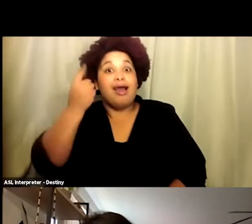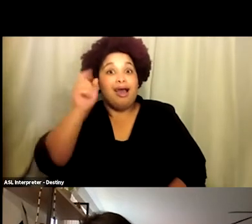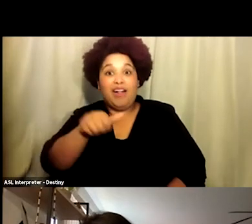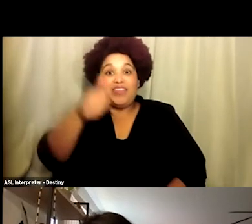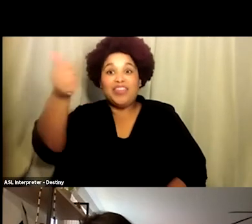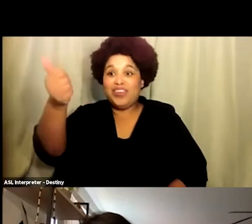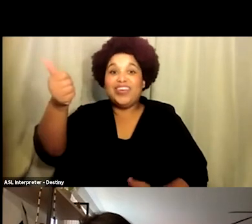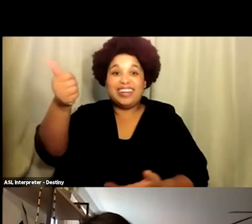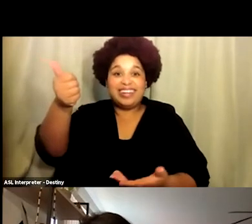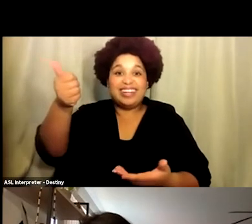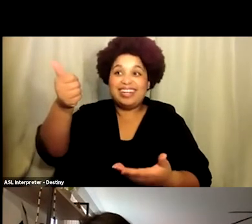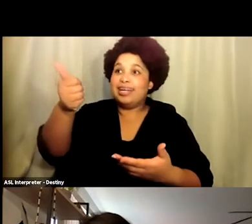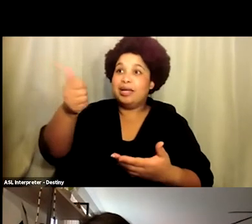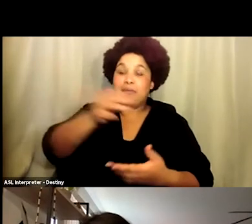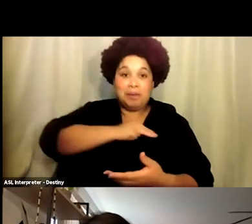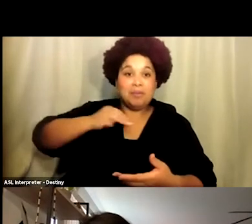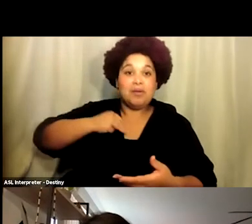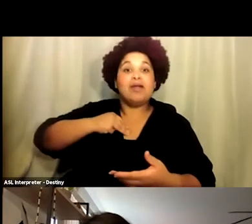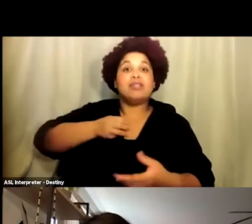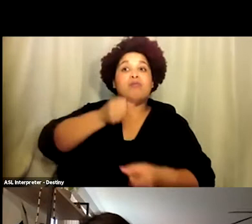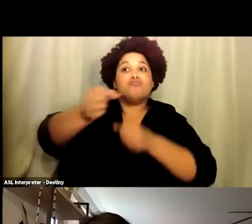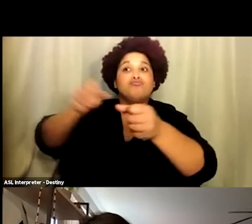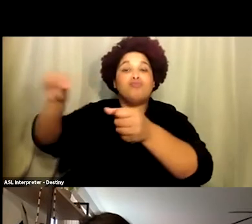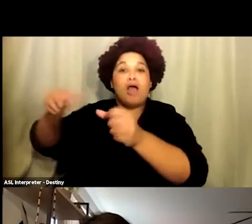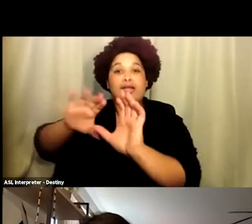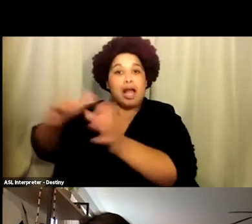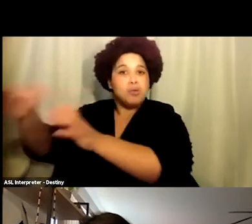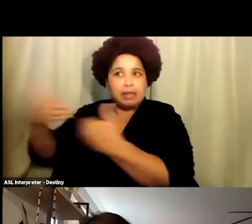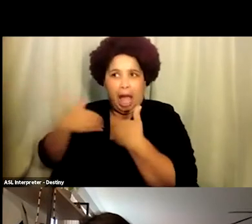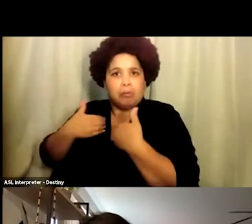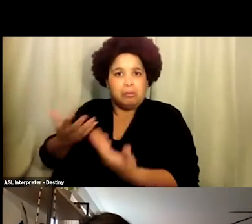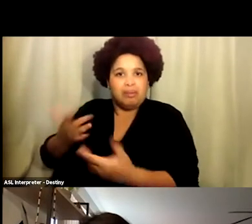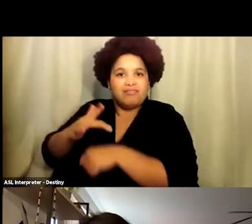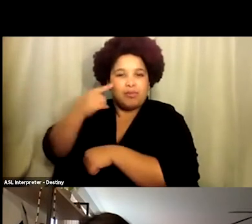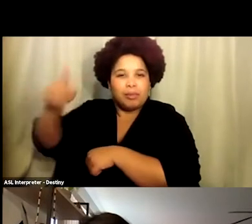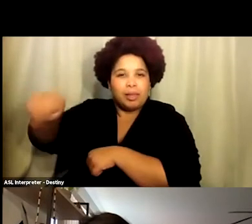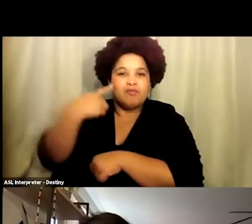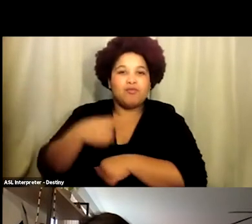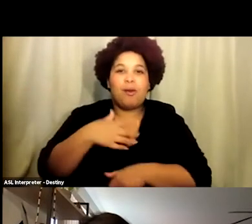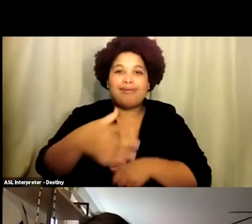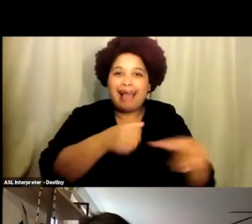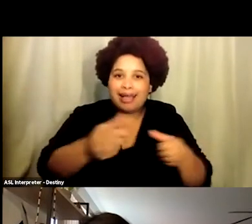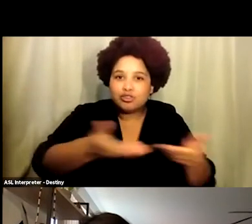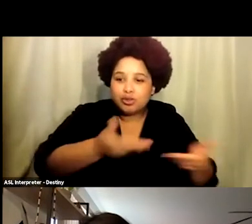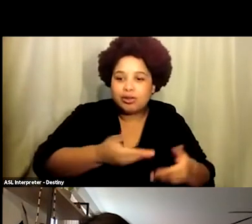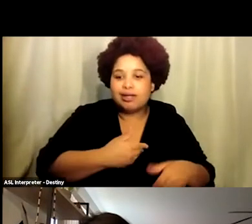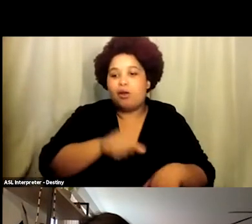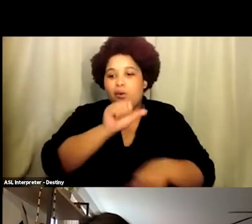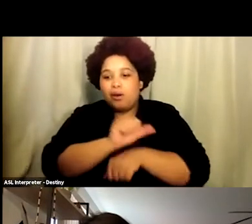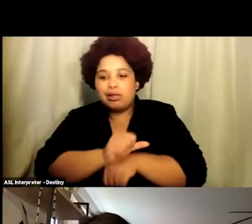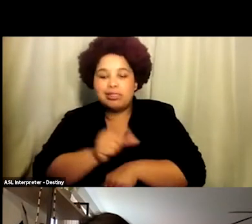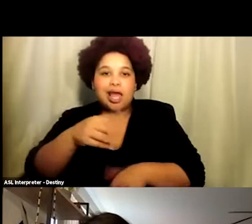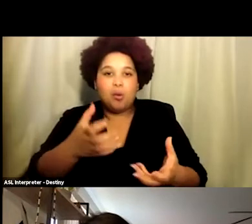other members who do fall into those categories did have that. And so, And for casting purposes and for our employers, you know, they